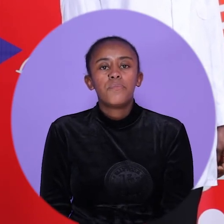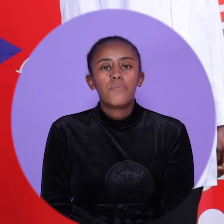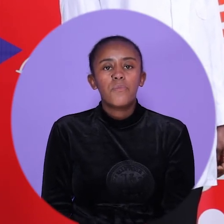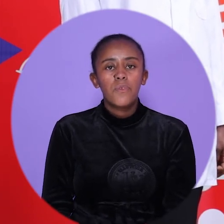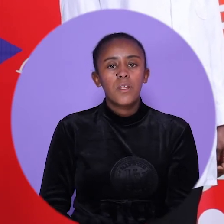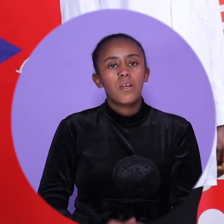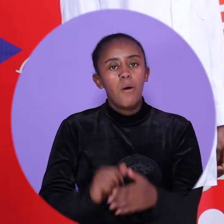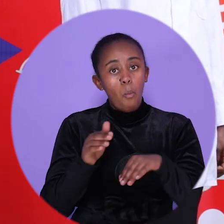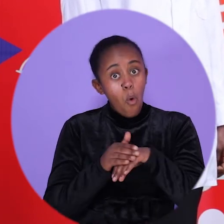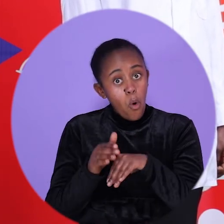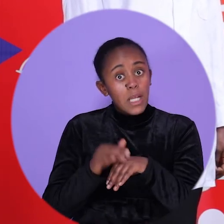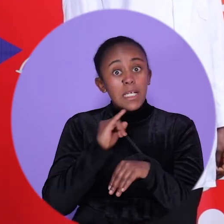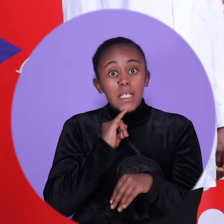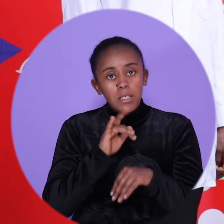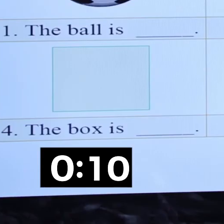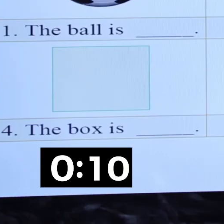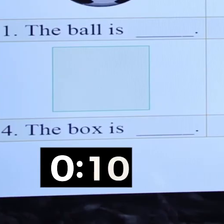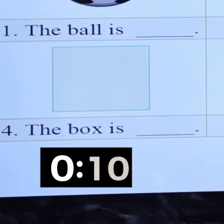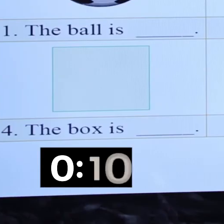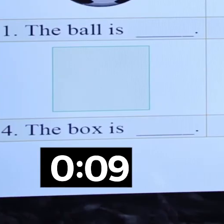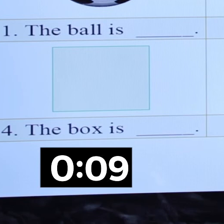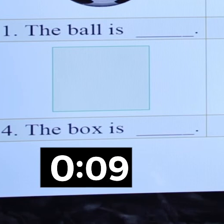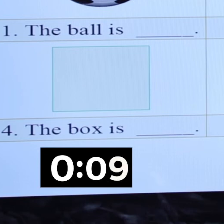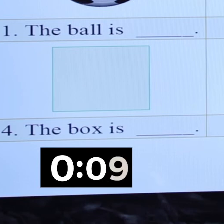question, it says, the ball is dash.